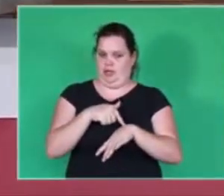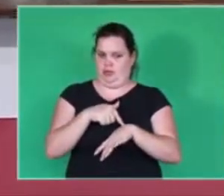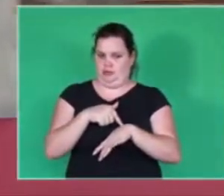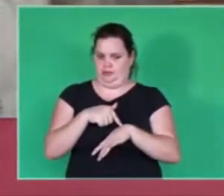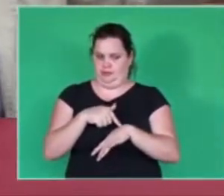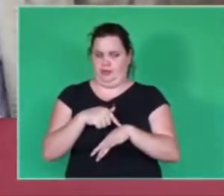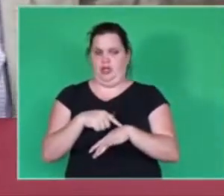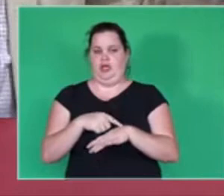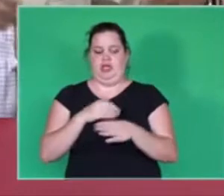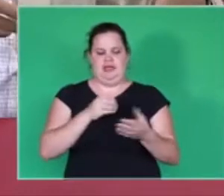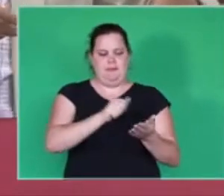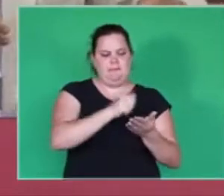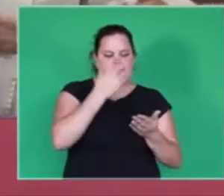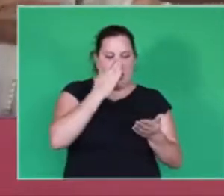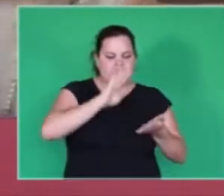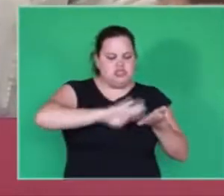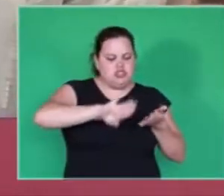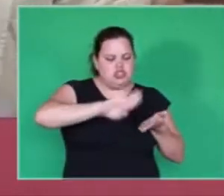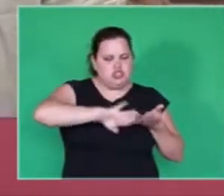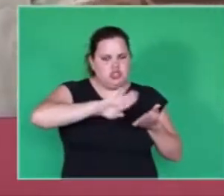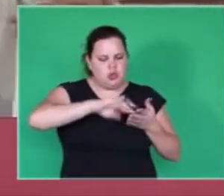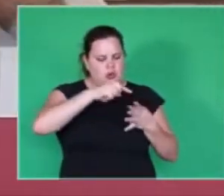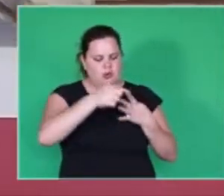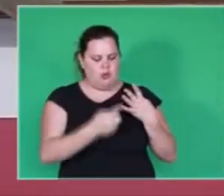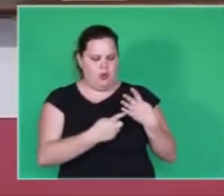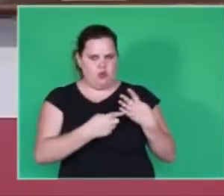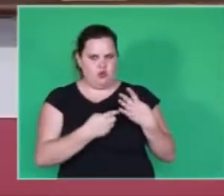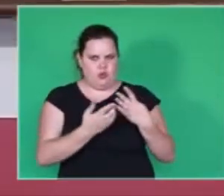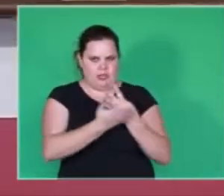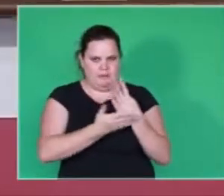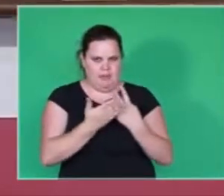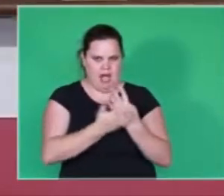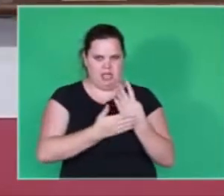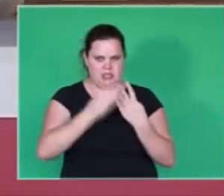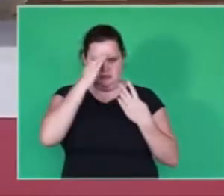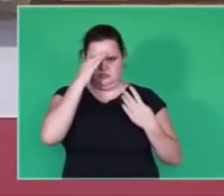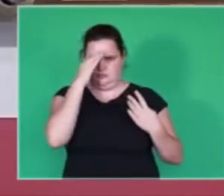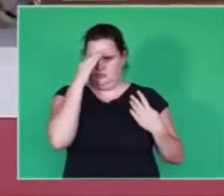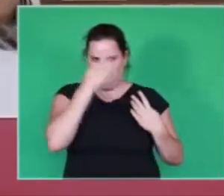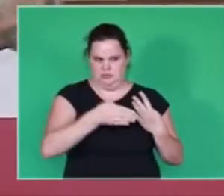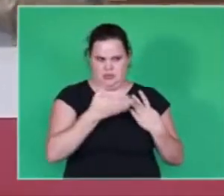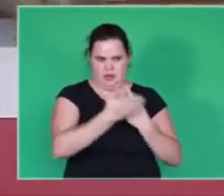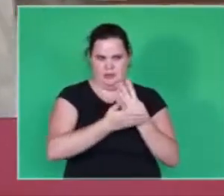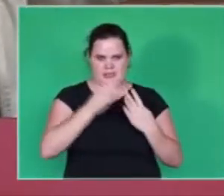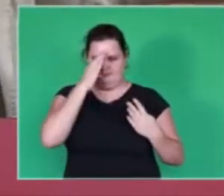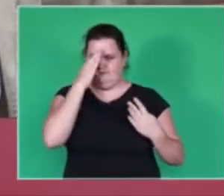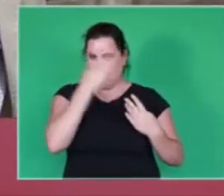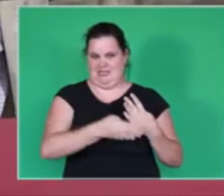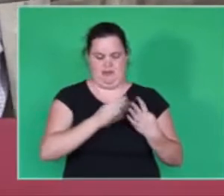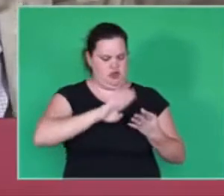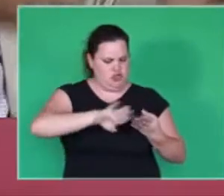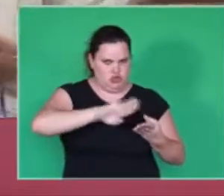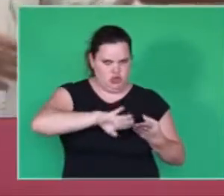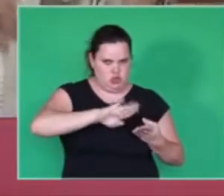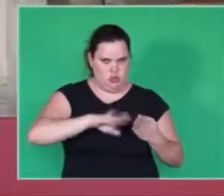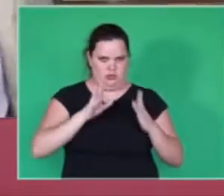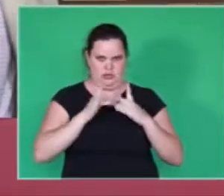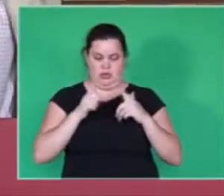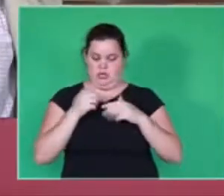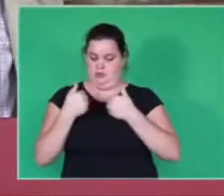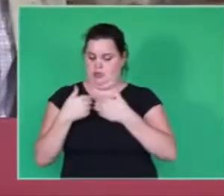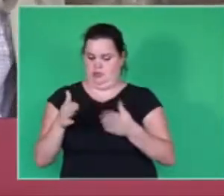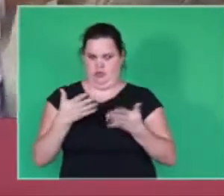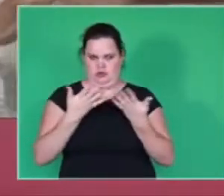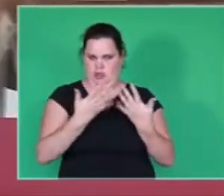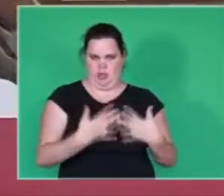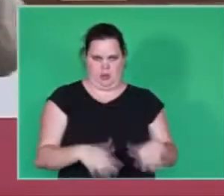the four beginning beliefs of the early church, of the primitive church, of